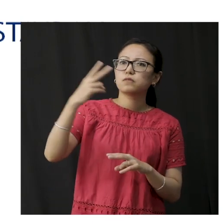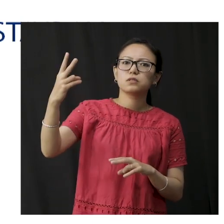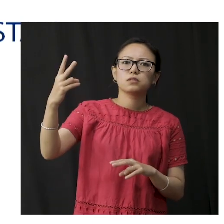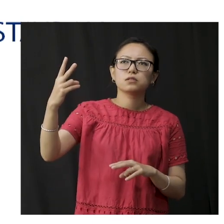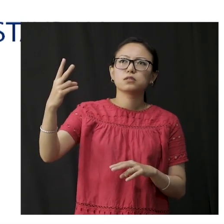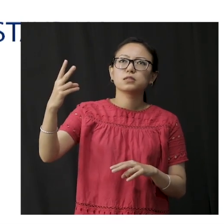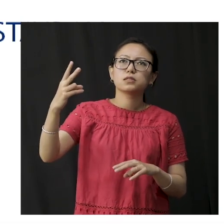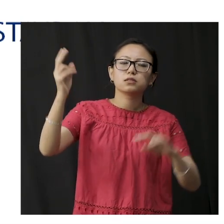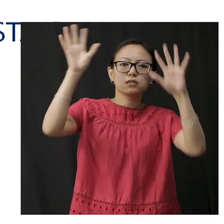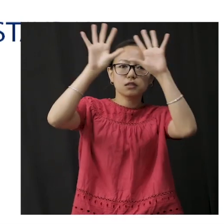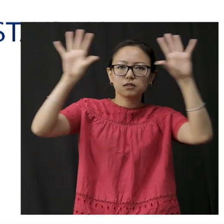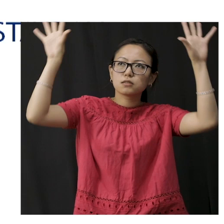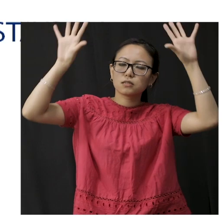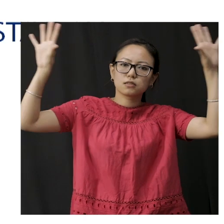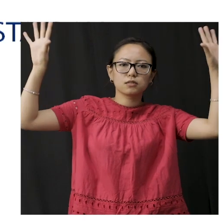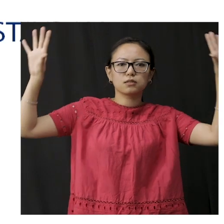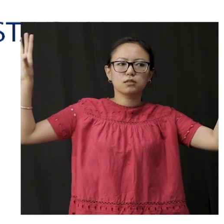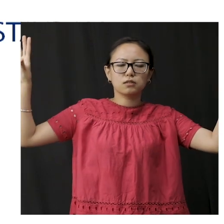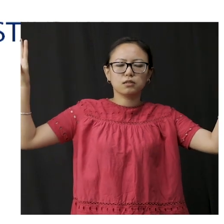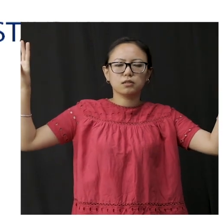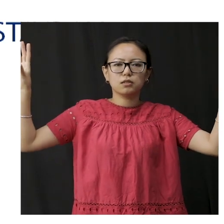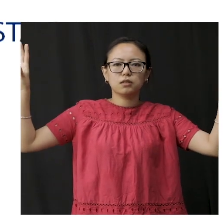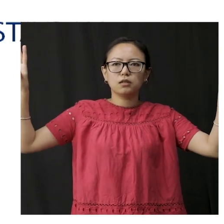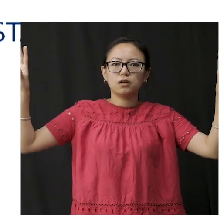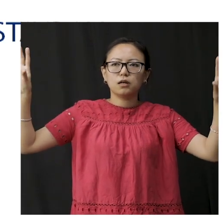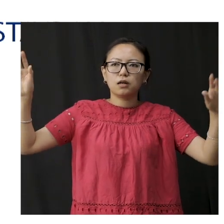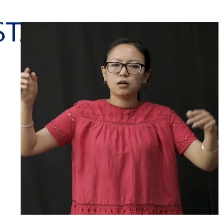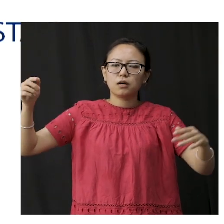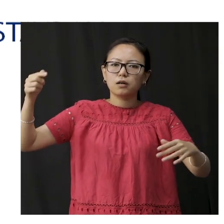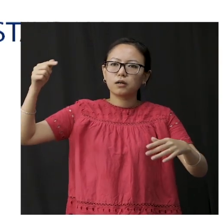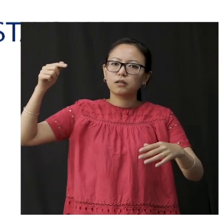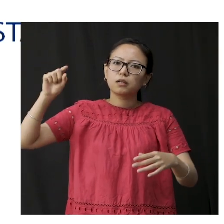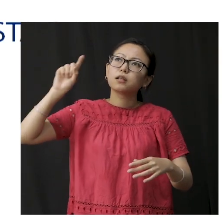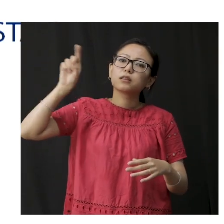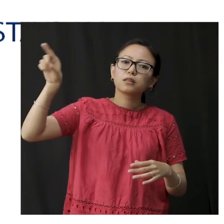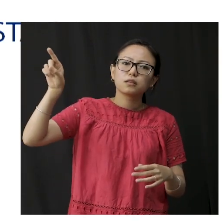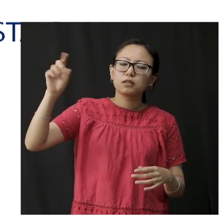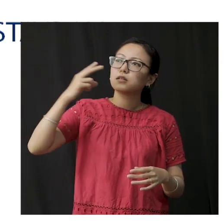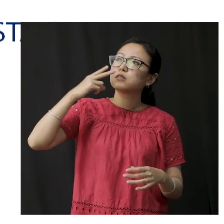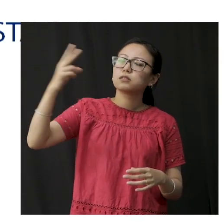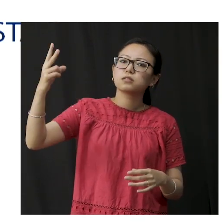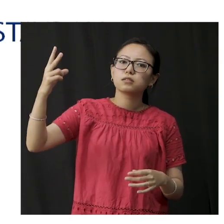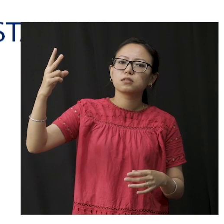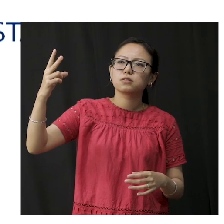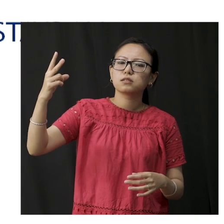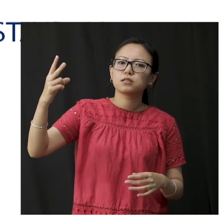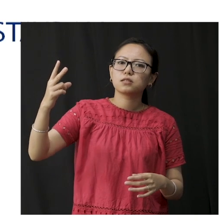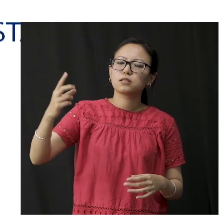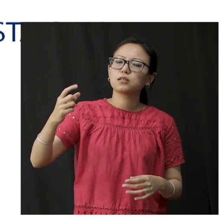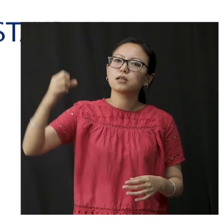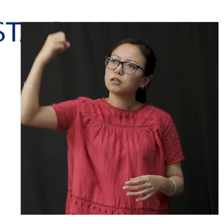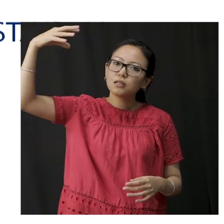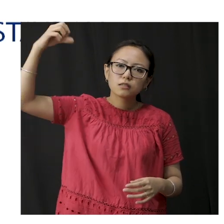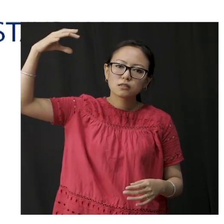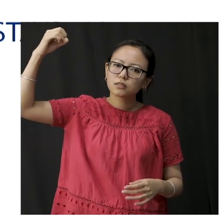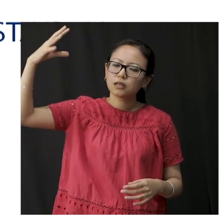as the sky. And in the sky, we see the sun, the moon. We also see ourselves under the sky. That means